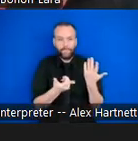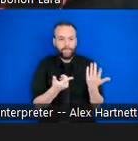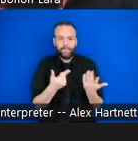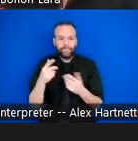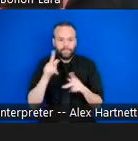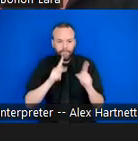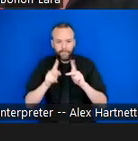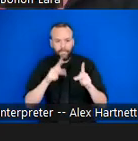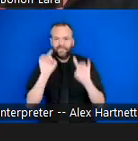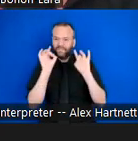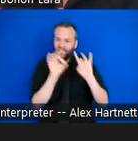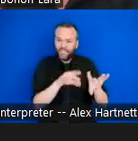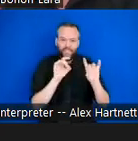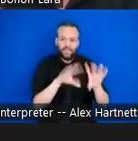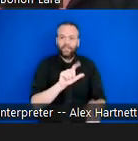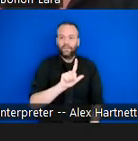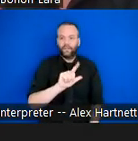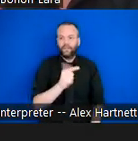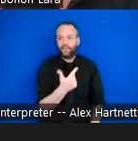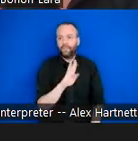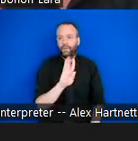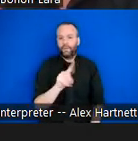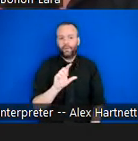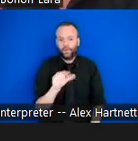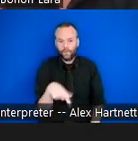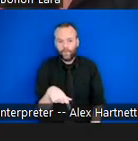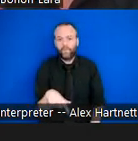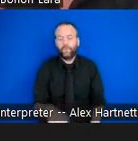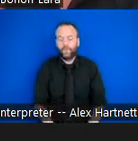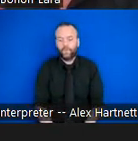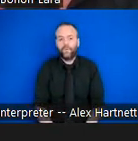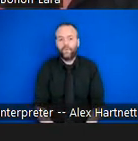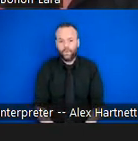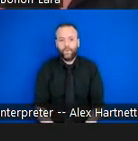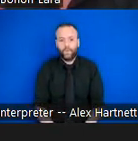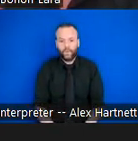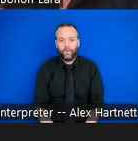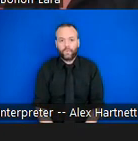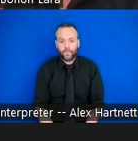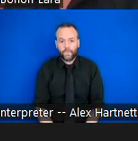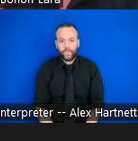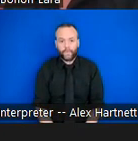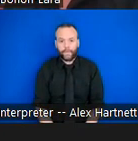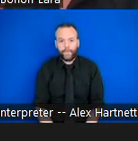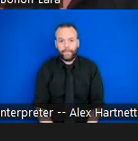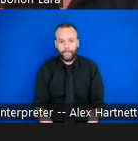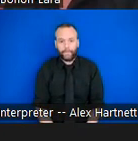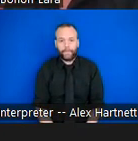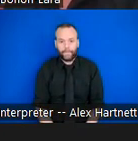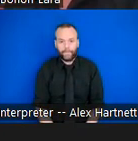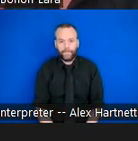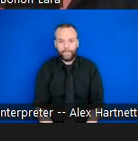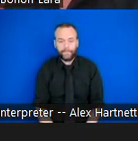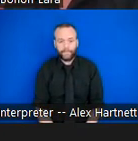up 55% from the previous year. And when it comes to California's youngest residents, the report says LGBTQ